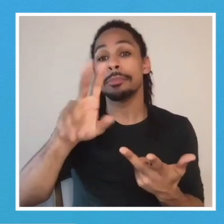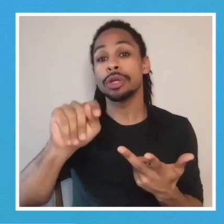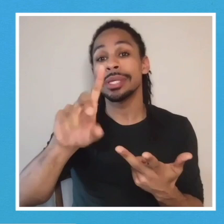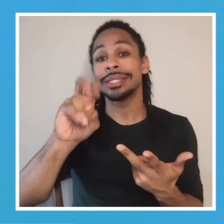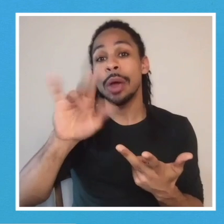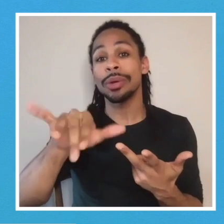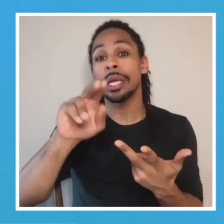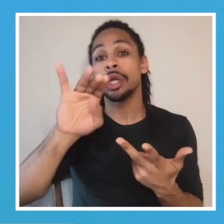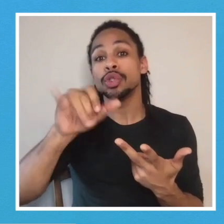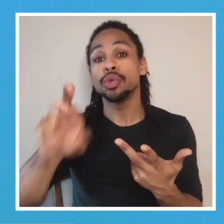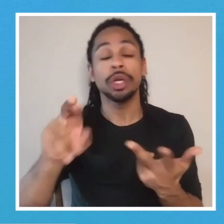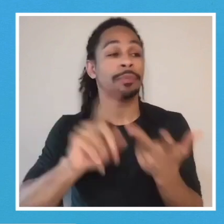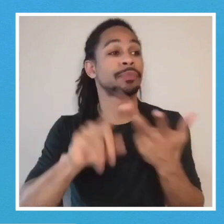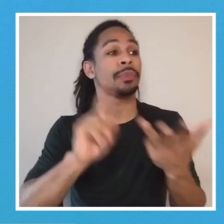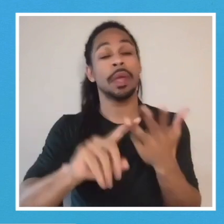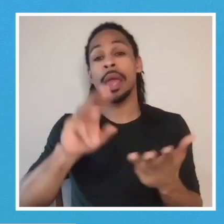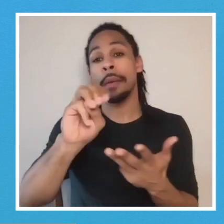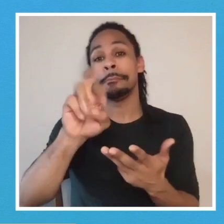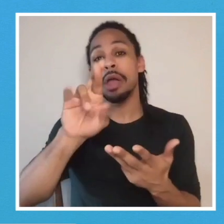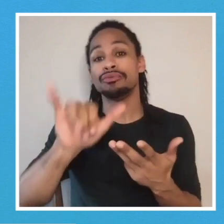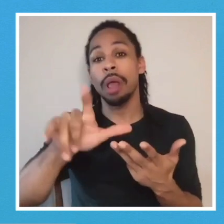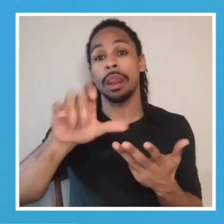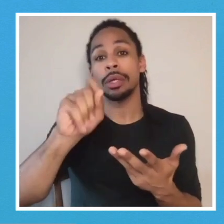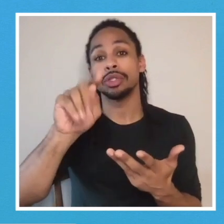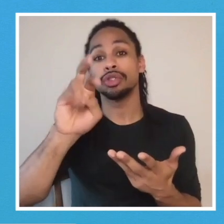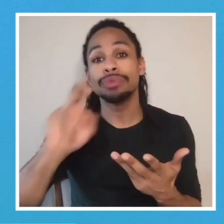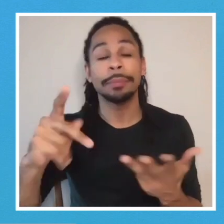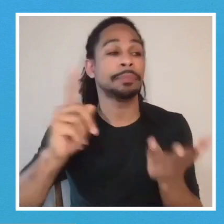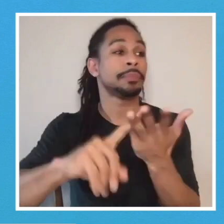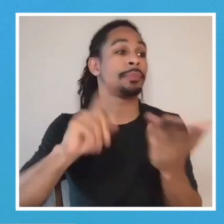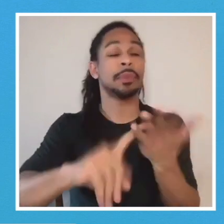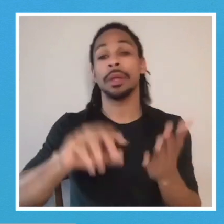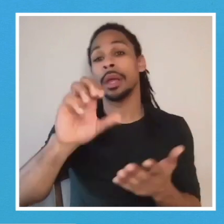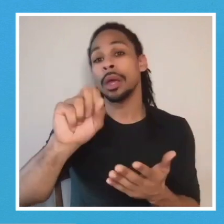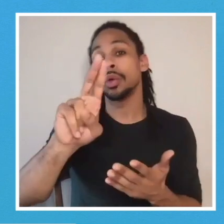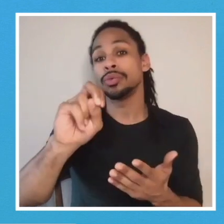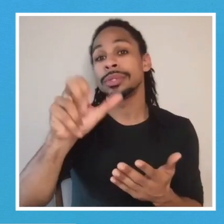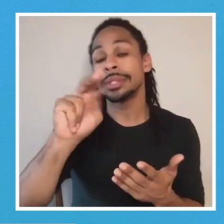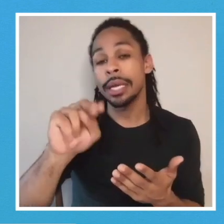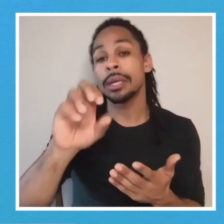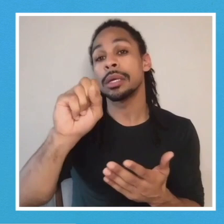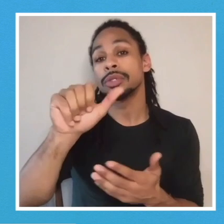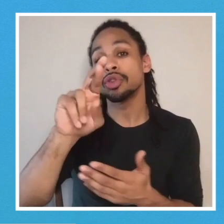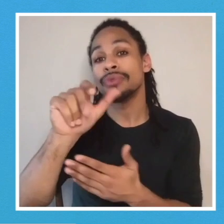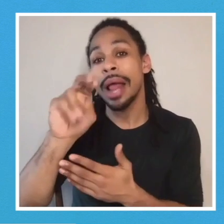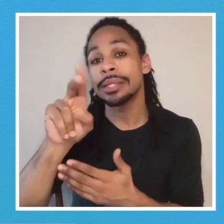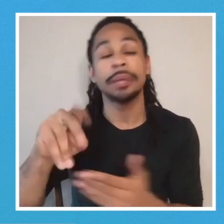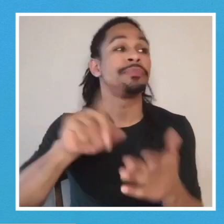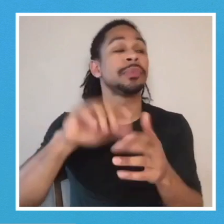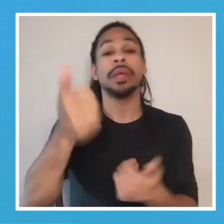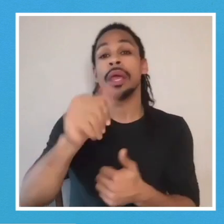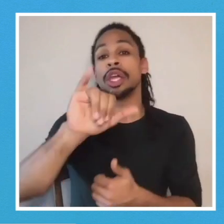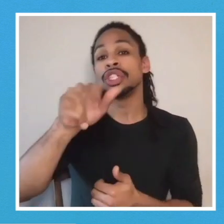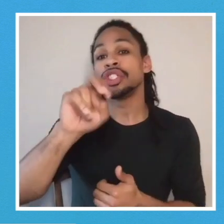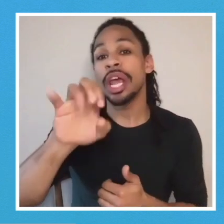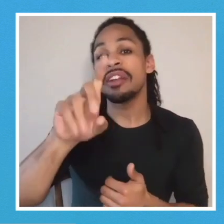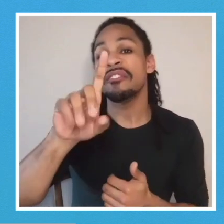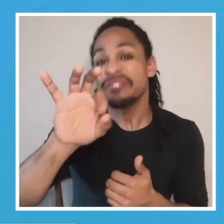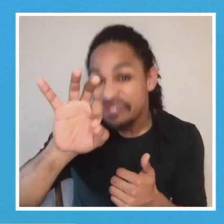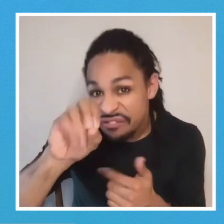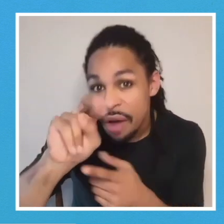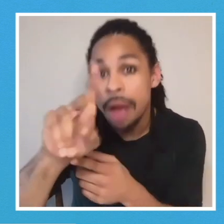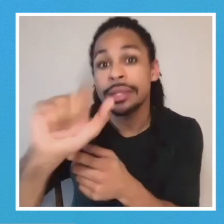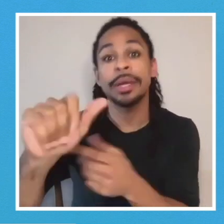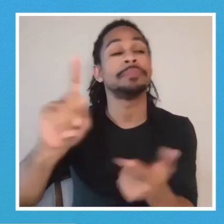Meryl Streep now. Susan Sarandon, Jane Fonda. I mean, the list goes on and